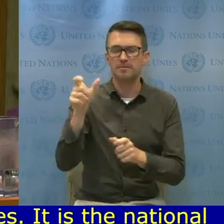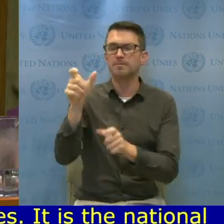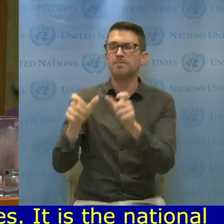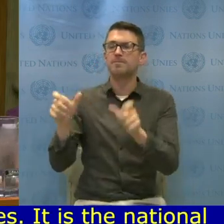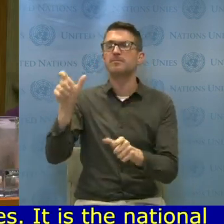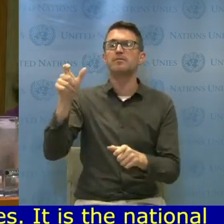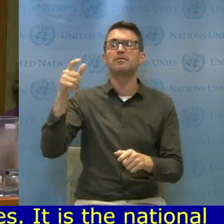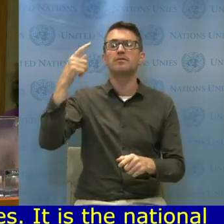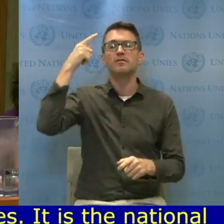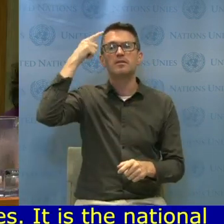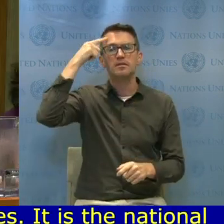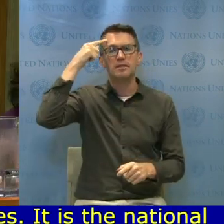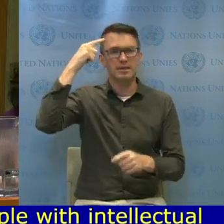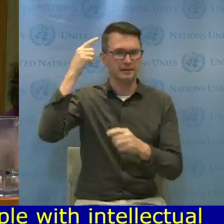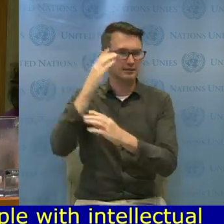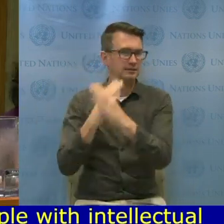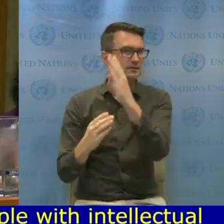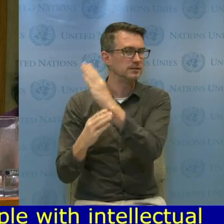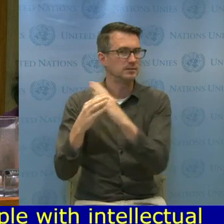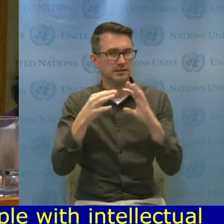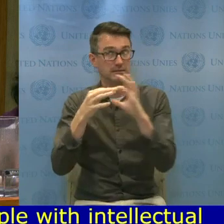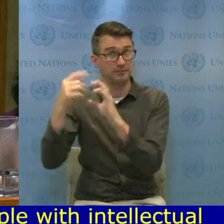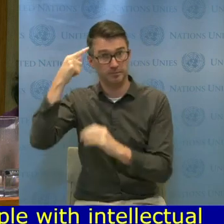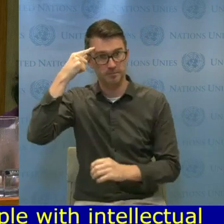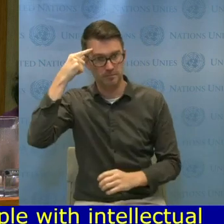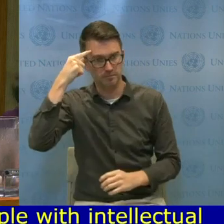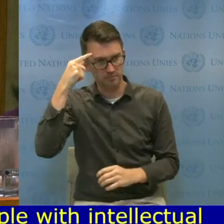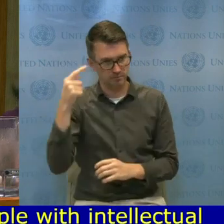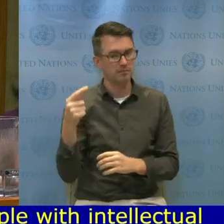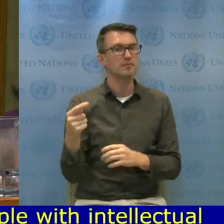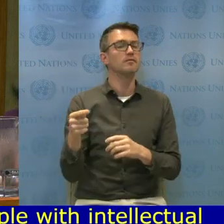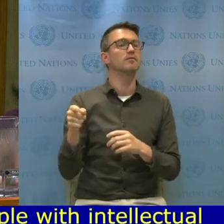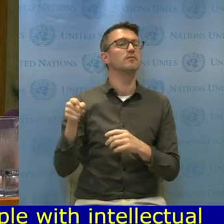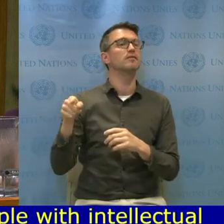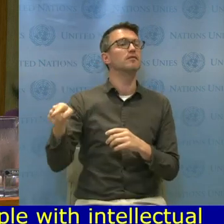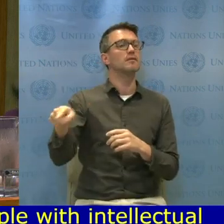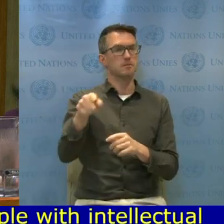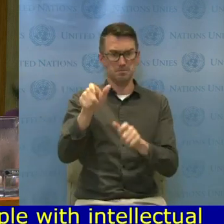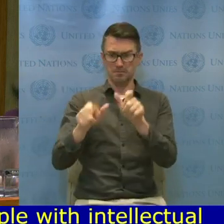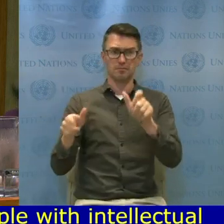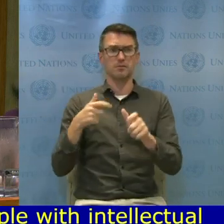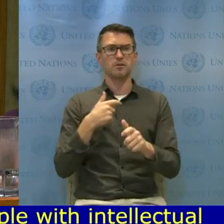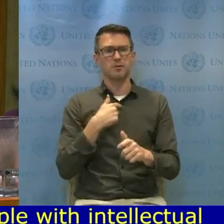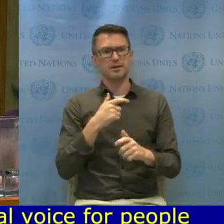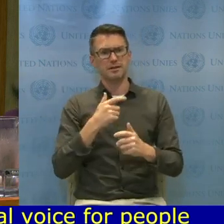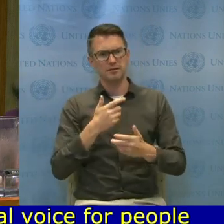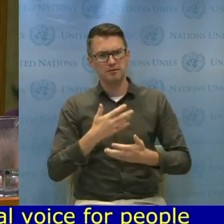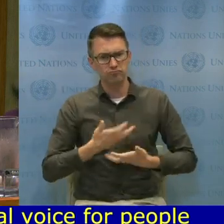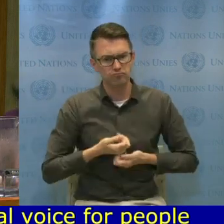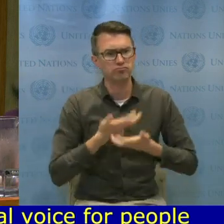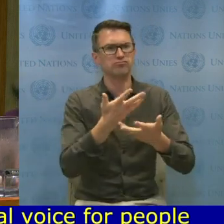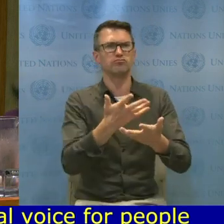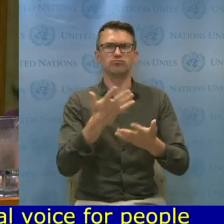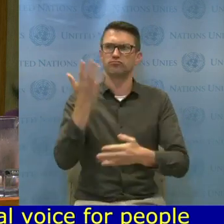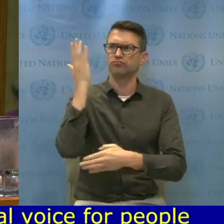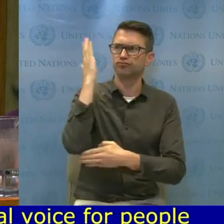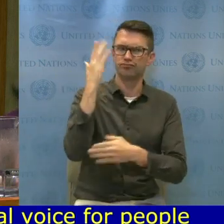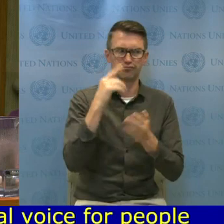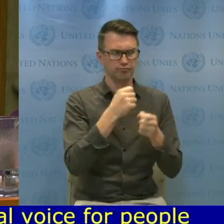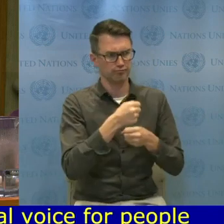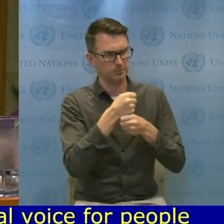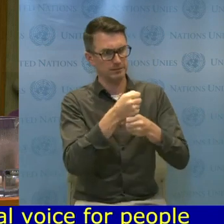an intellectual disability. We see ourselves as self-advocates and full citizens of